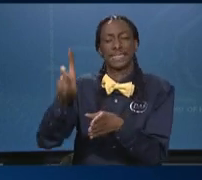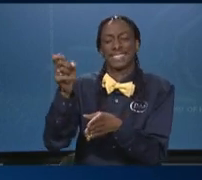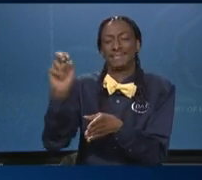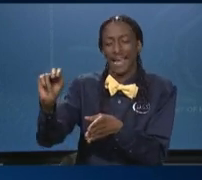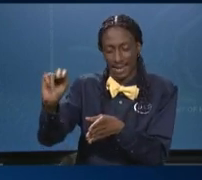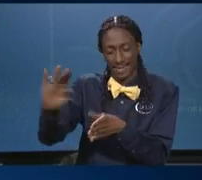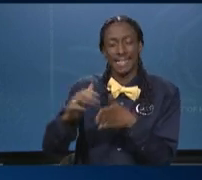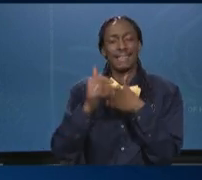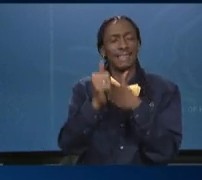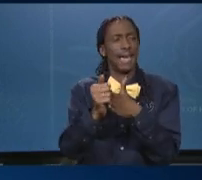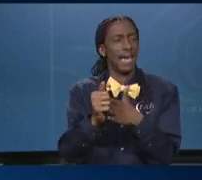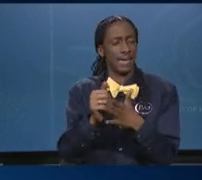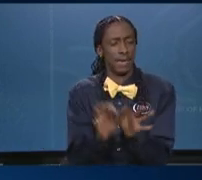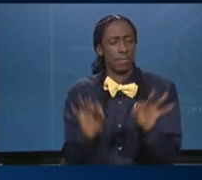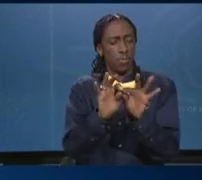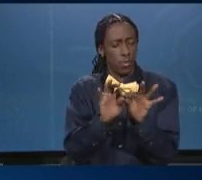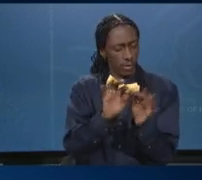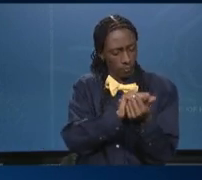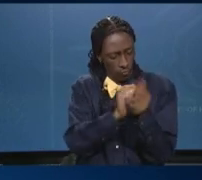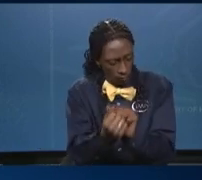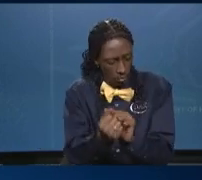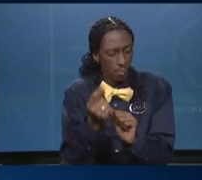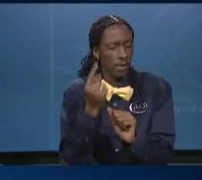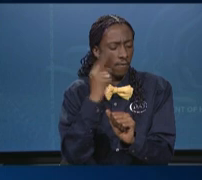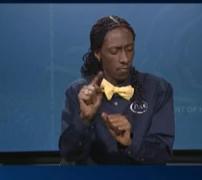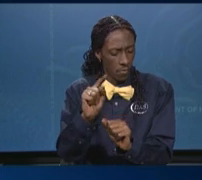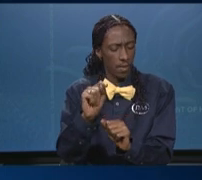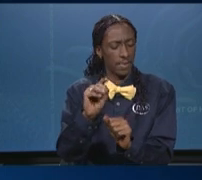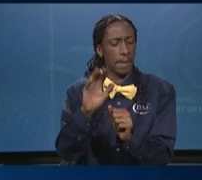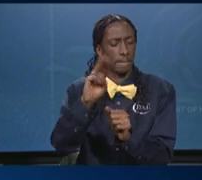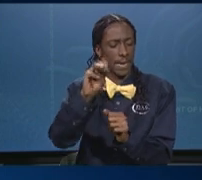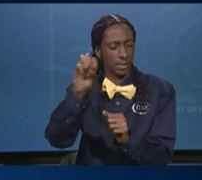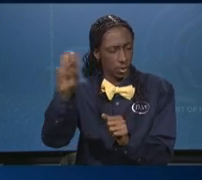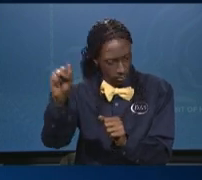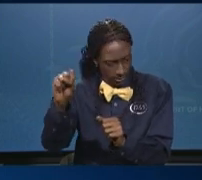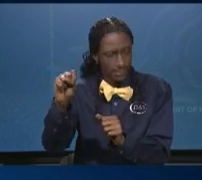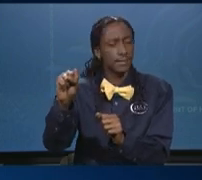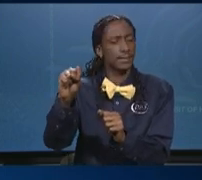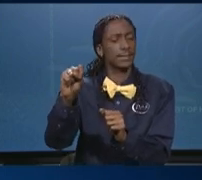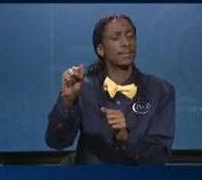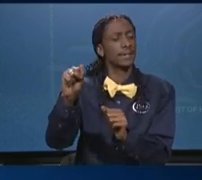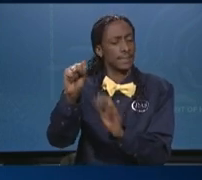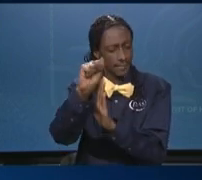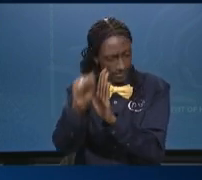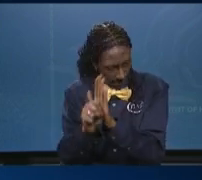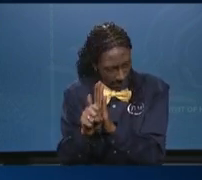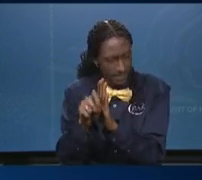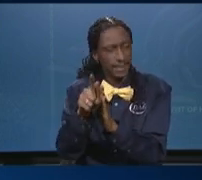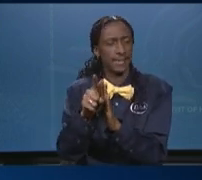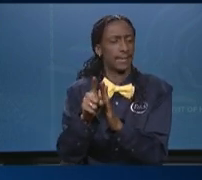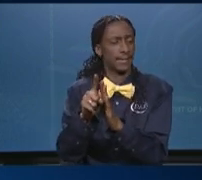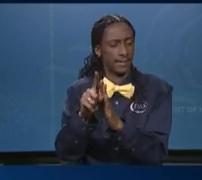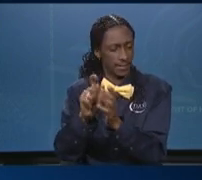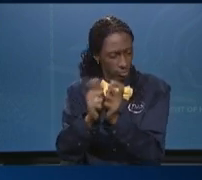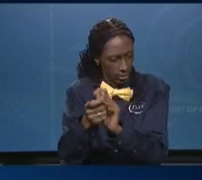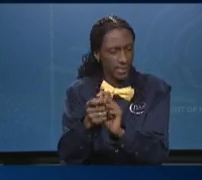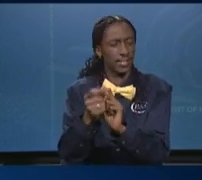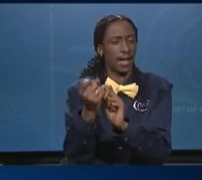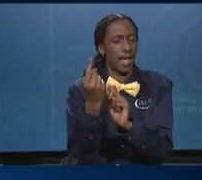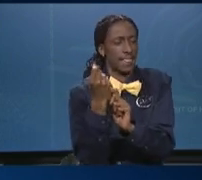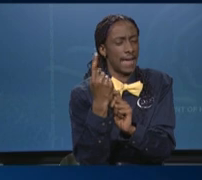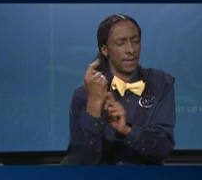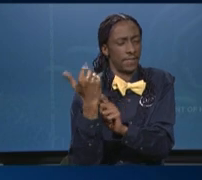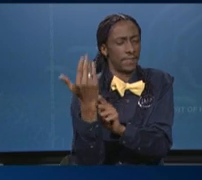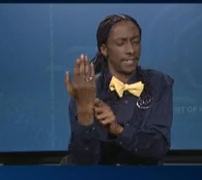at the Massachusetts Medicaid Agency, where he led innovative approaches through their 1115 waiver. And last, we're joined